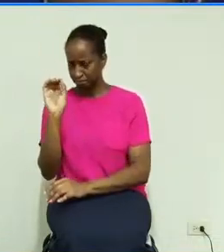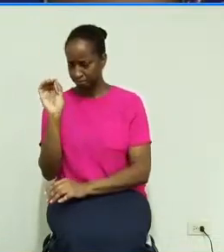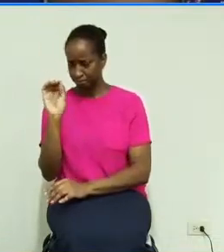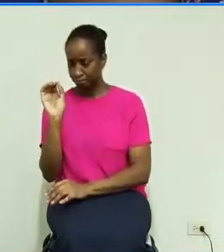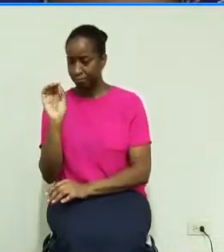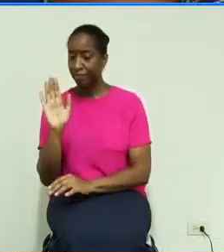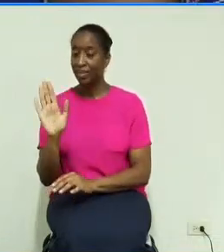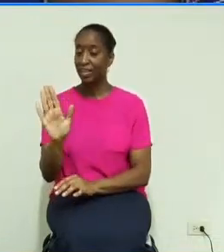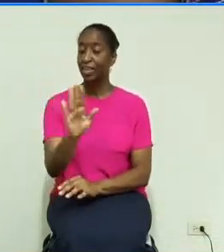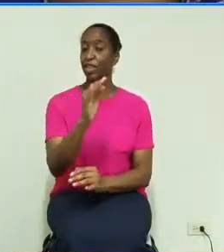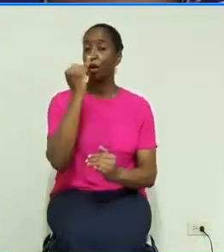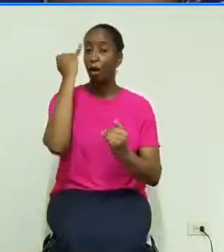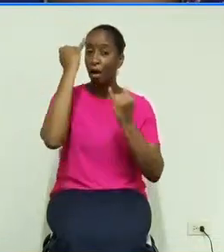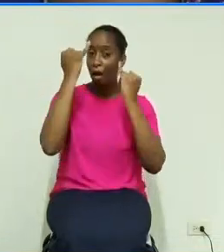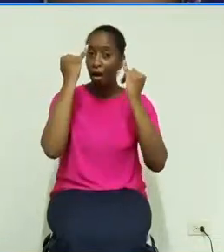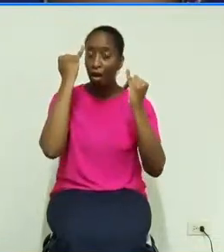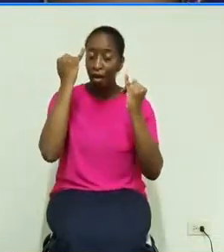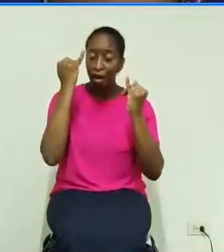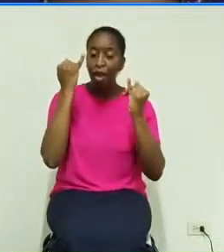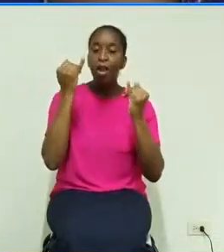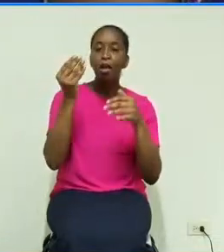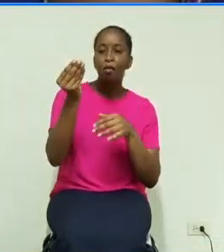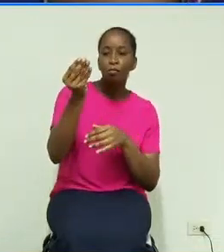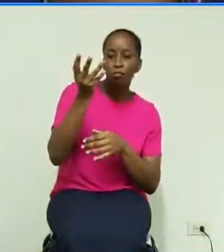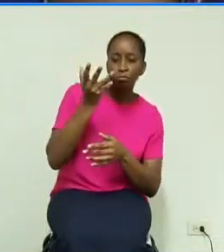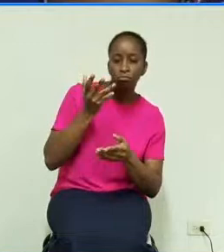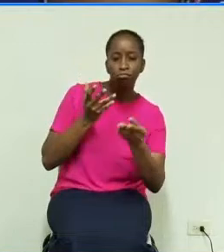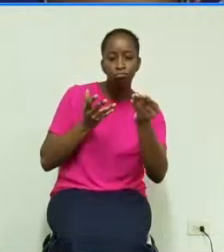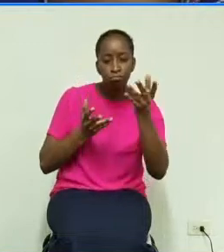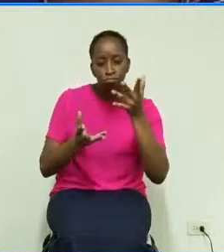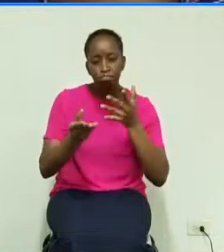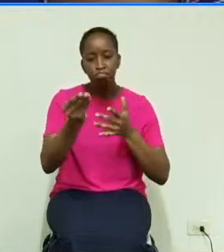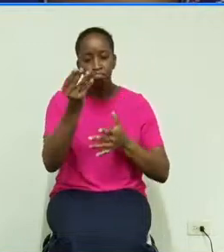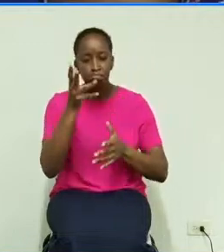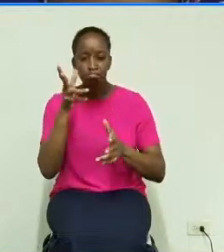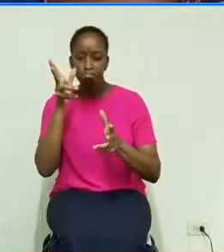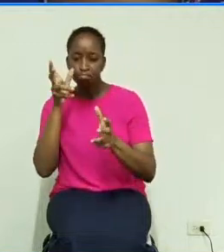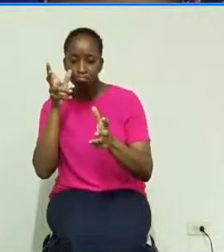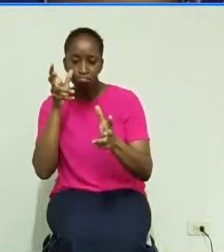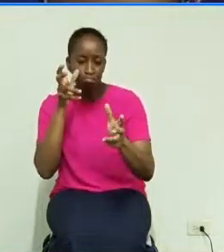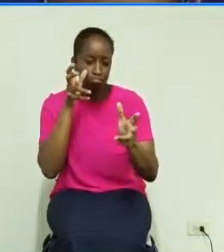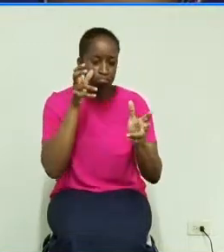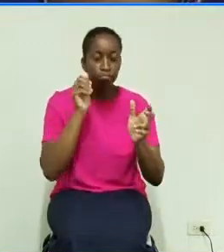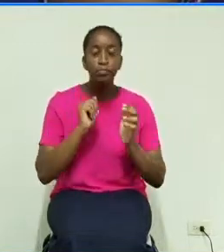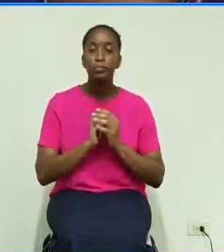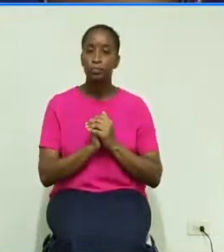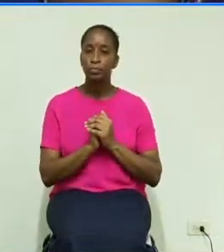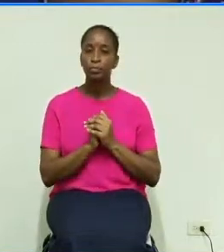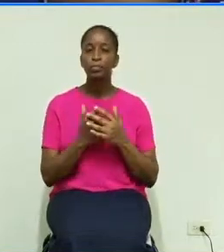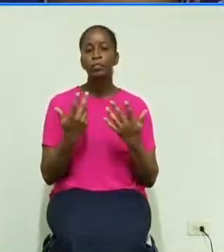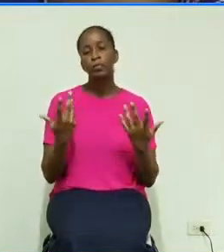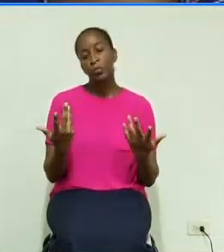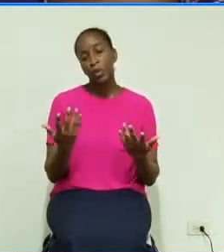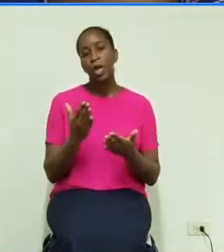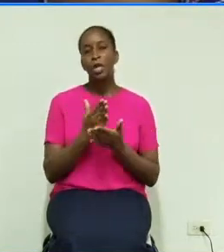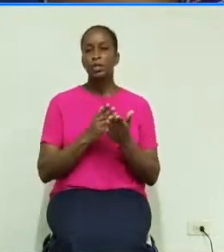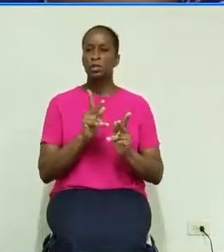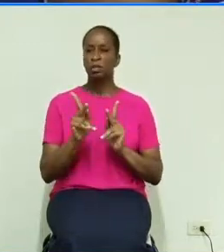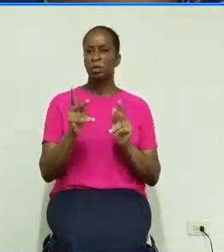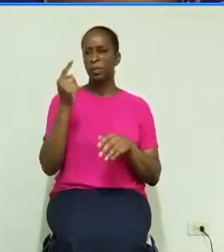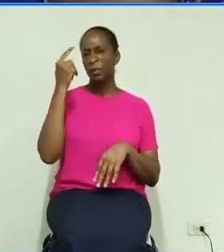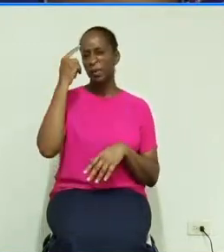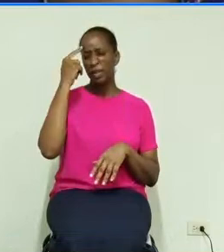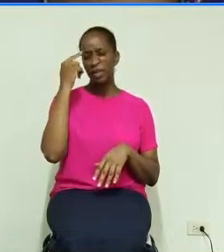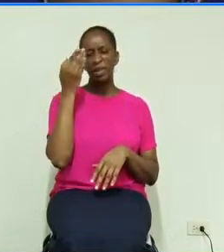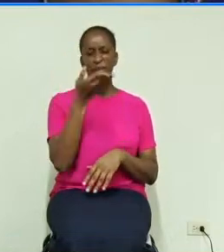People say it's a talk shop. But ask yourselves, why is it that people still